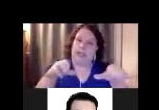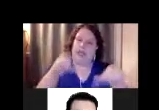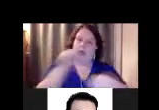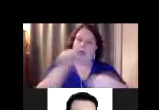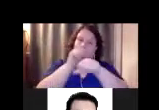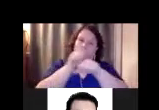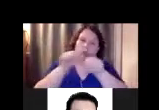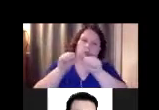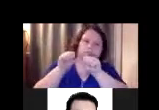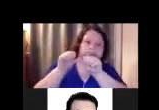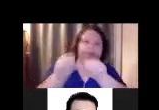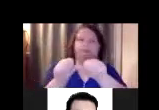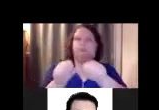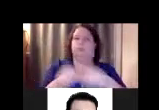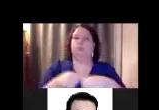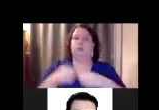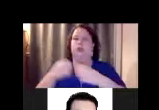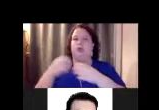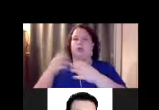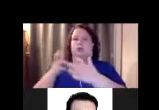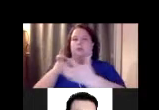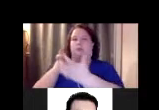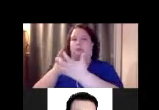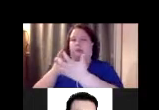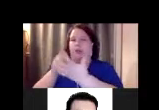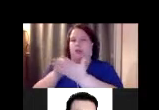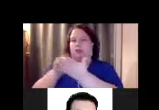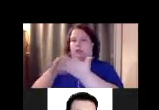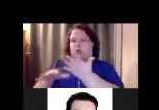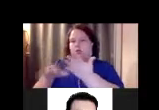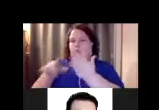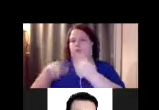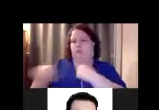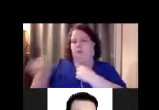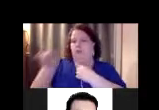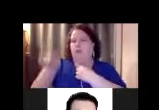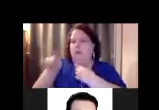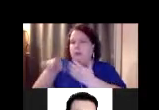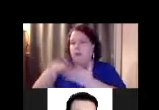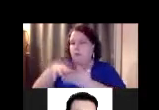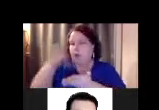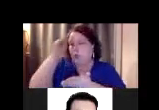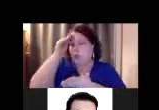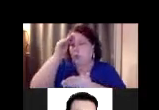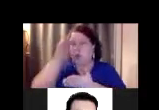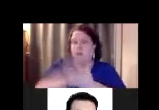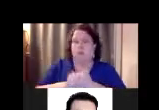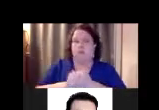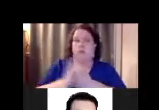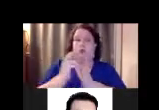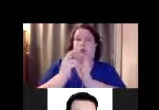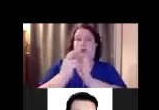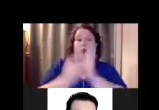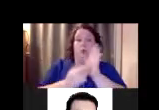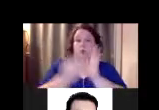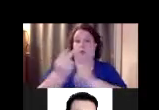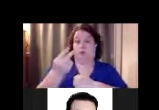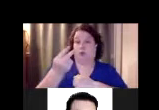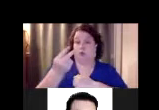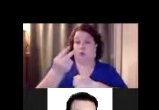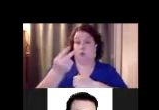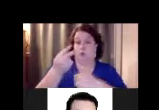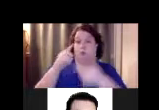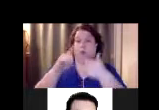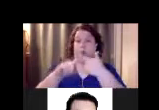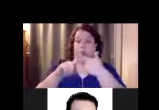be. Goal number 2 is about ensuring equity across primary and secondary campuses for academic